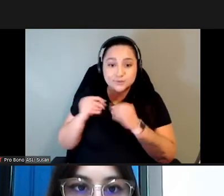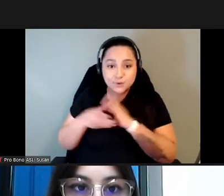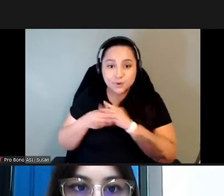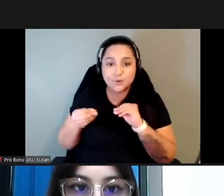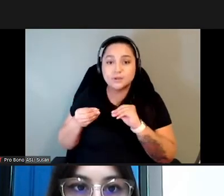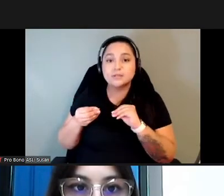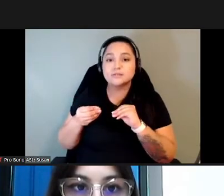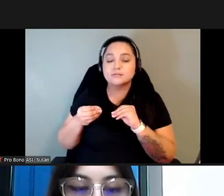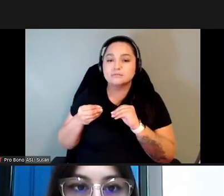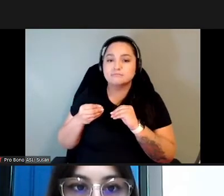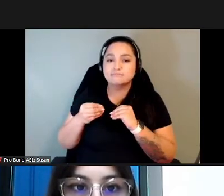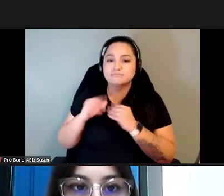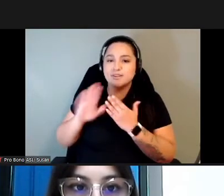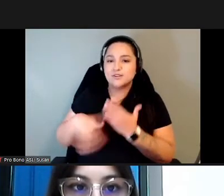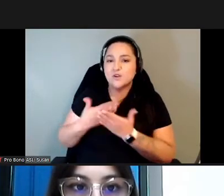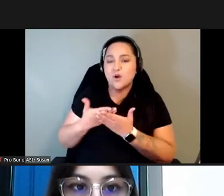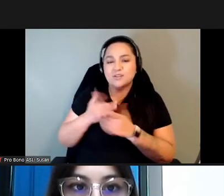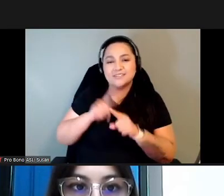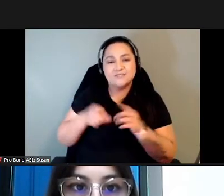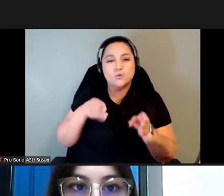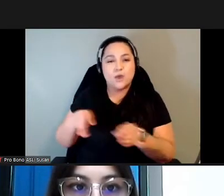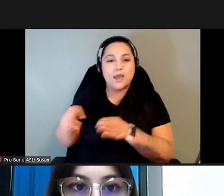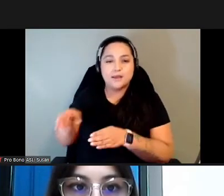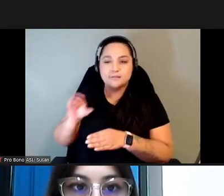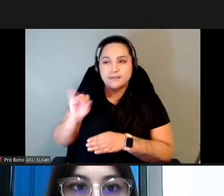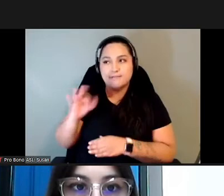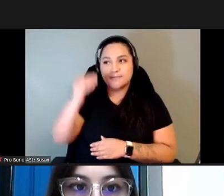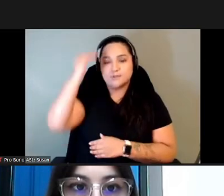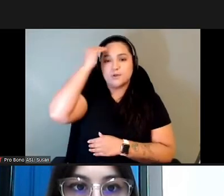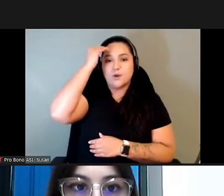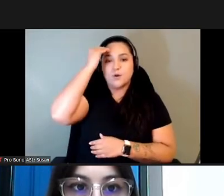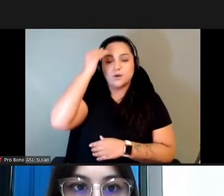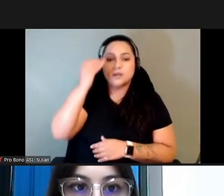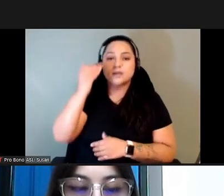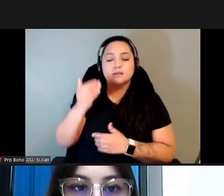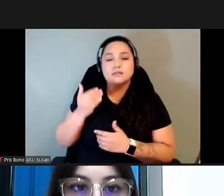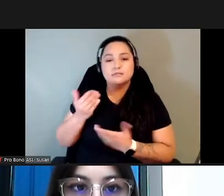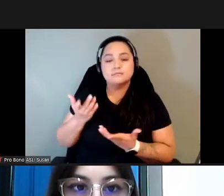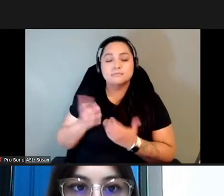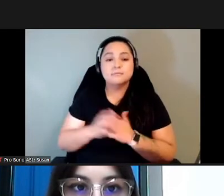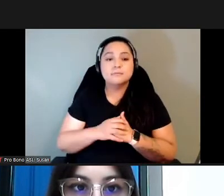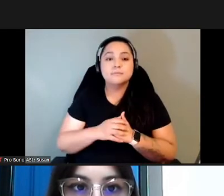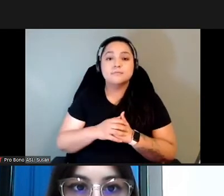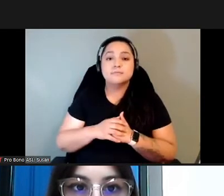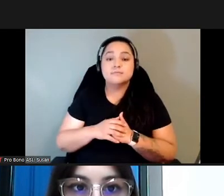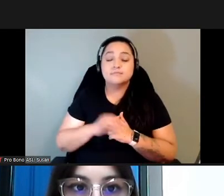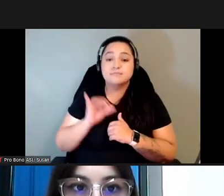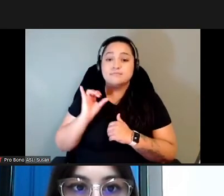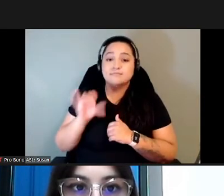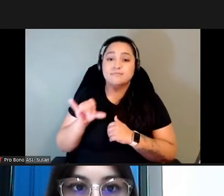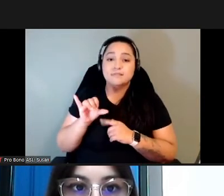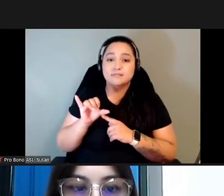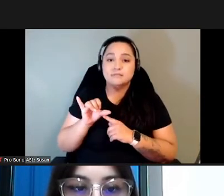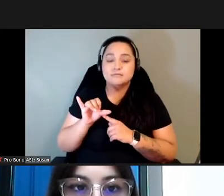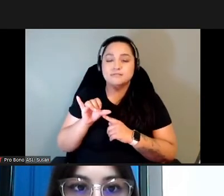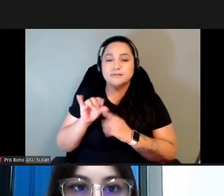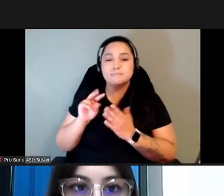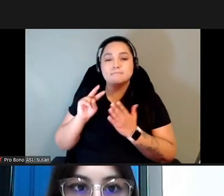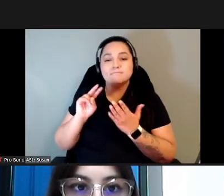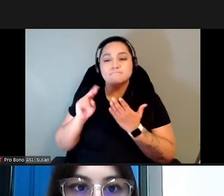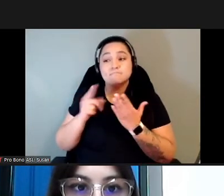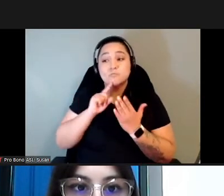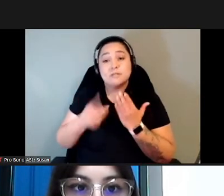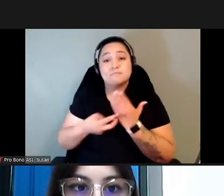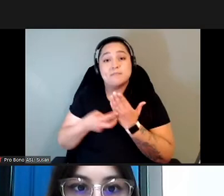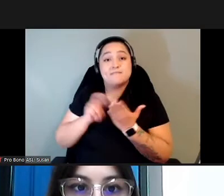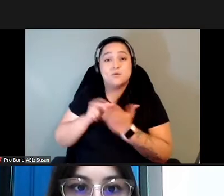the ways of knowing and technologies of becoming. This long match, this is the animating metaphor